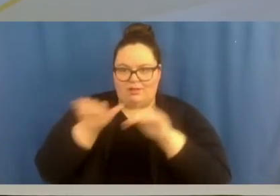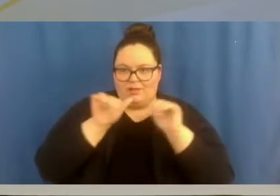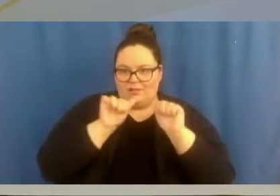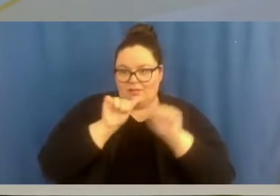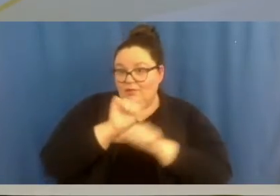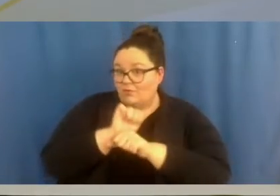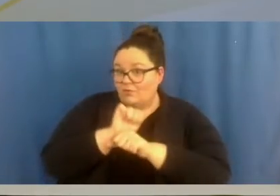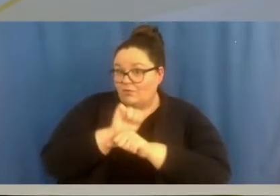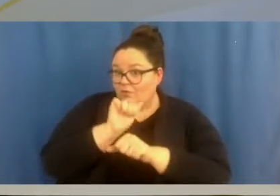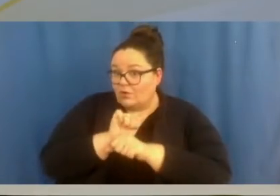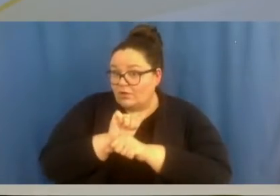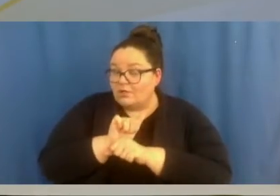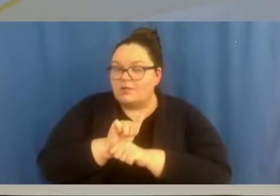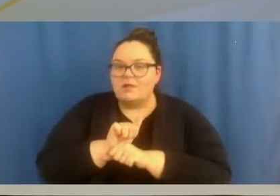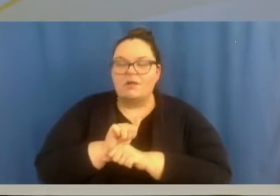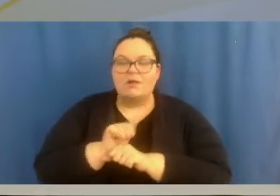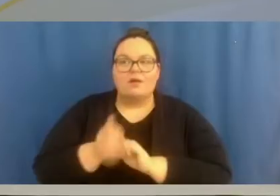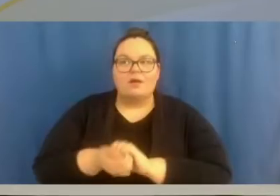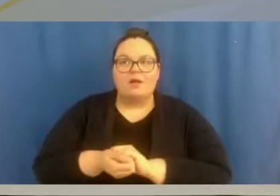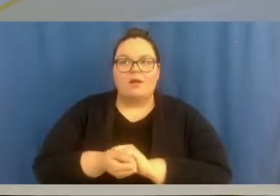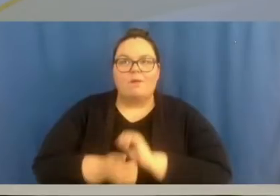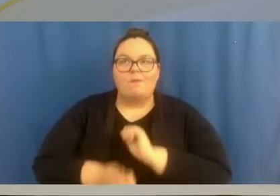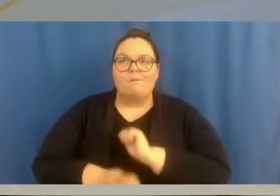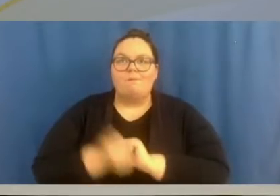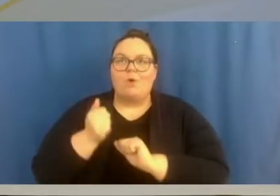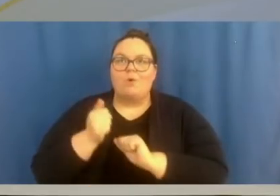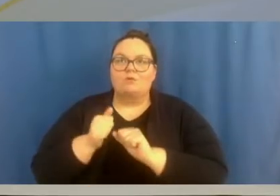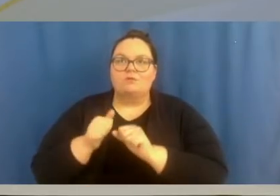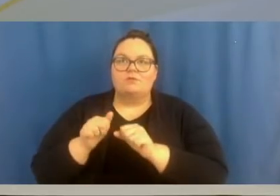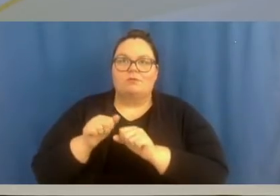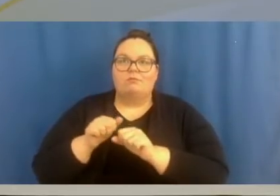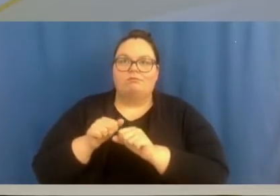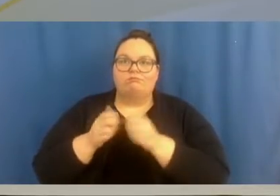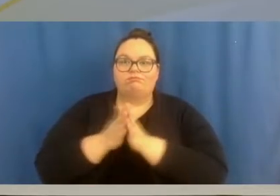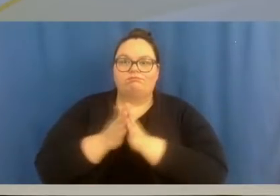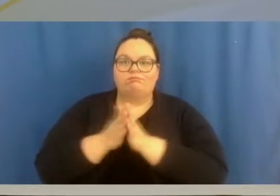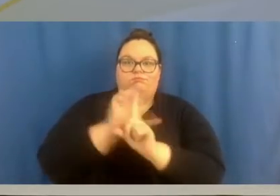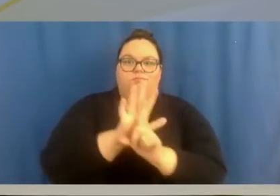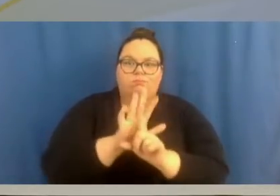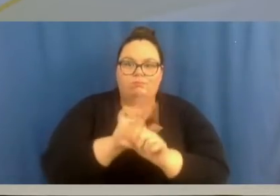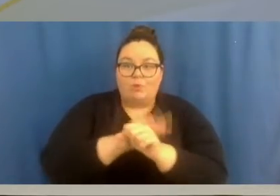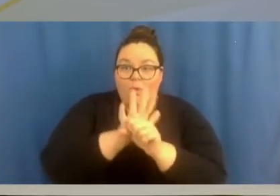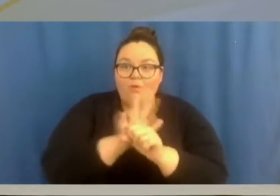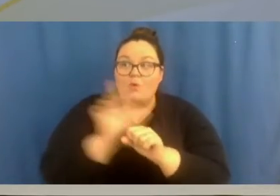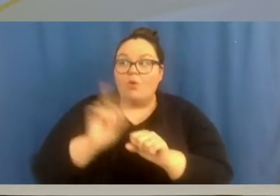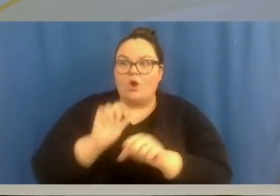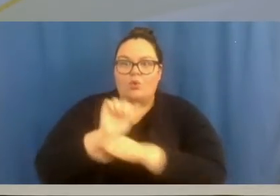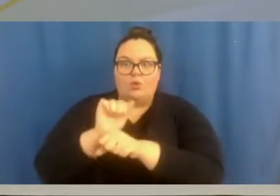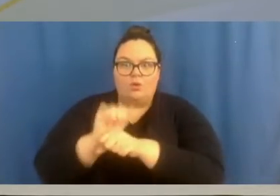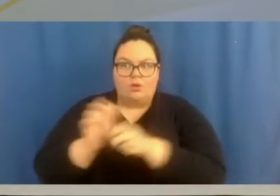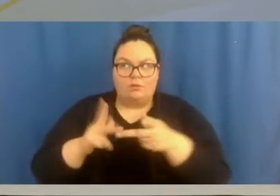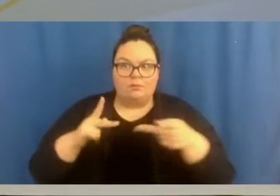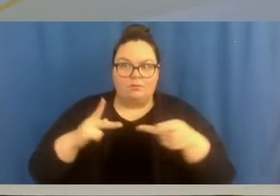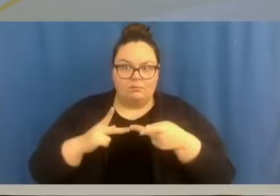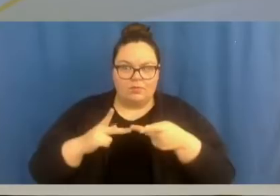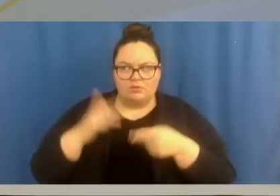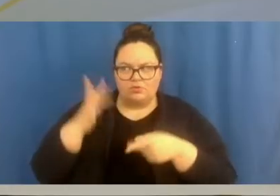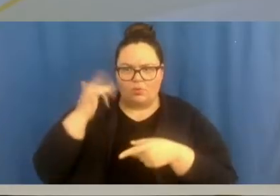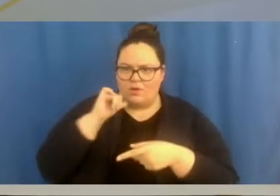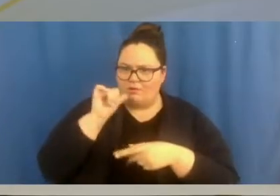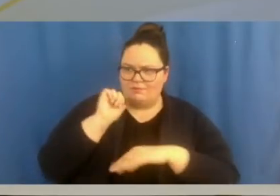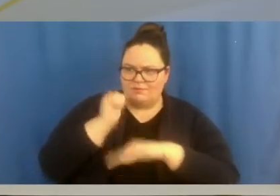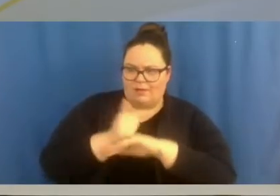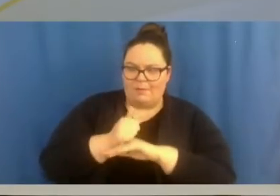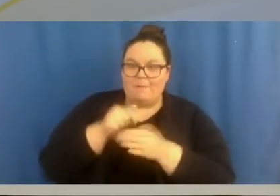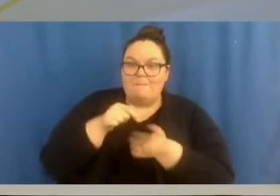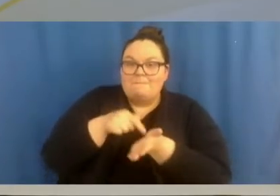the public exposure spots now seem to be workplaces, why didn't the province sort of put in place paid sick leave